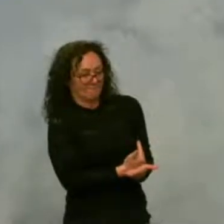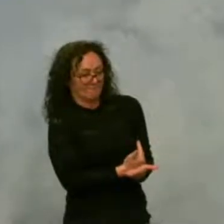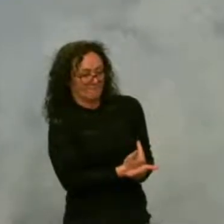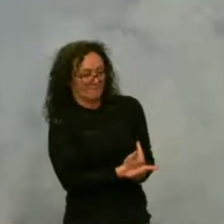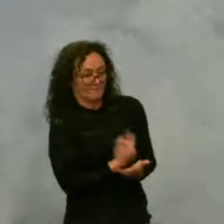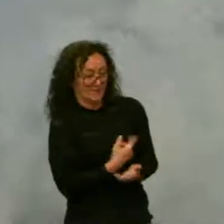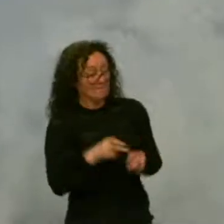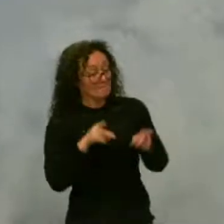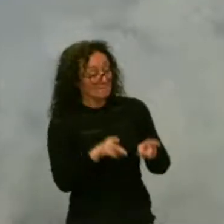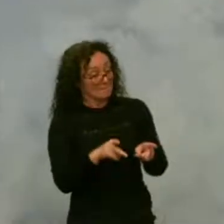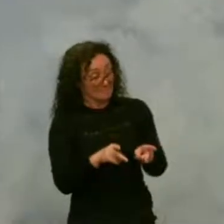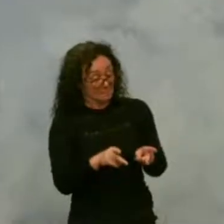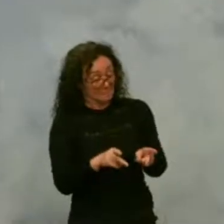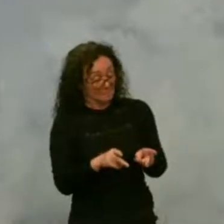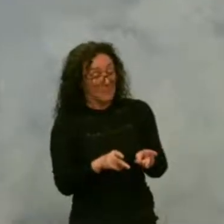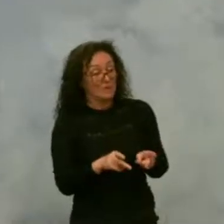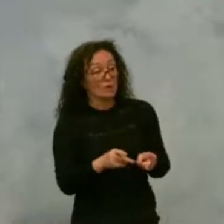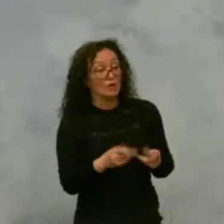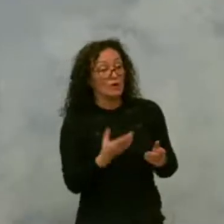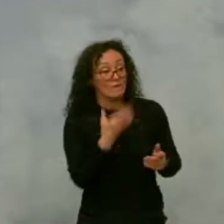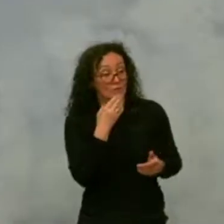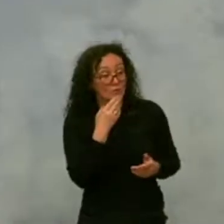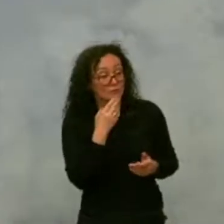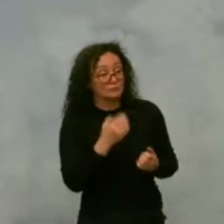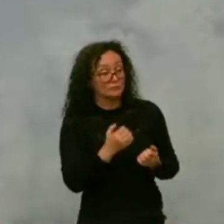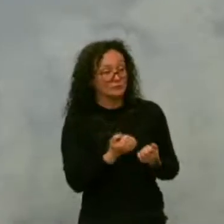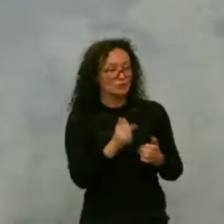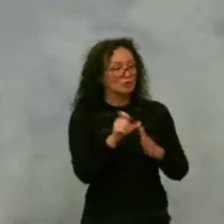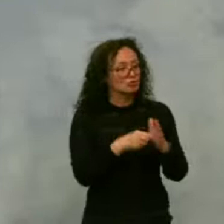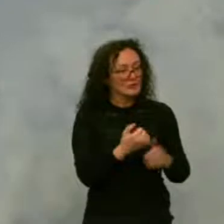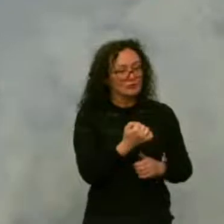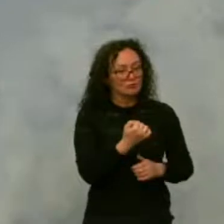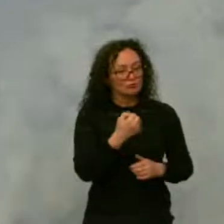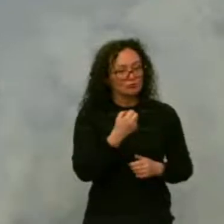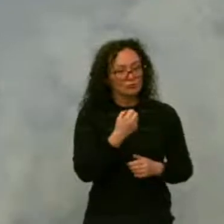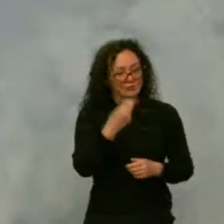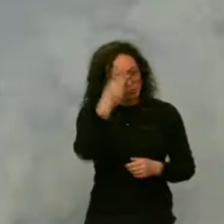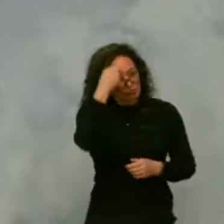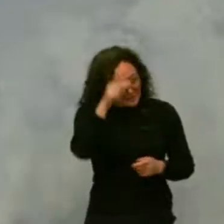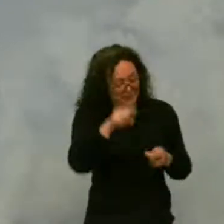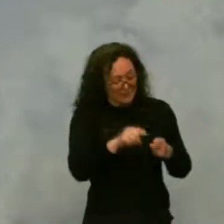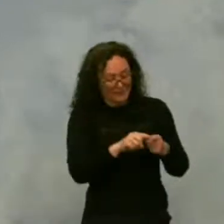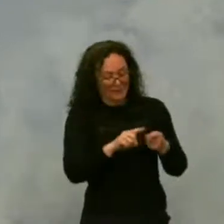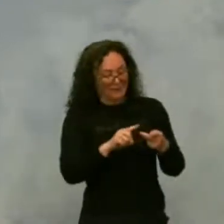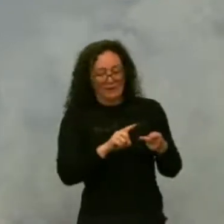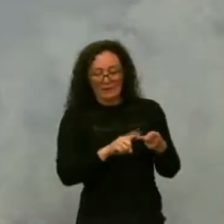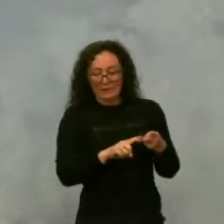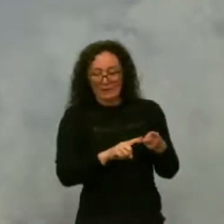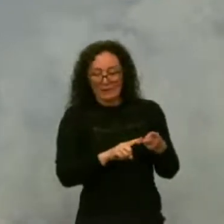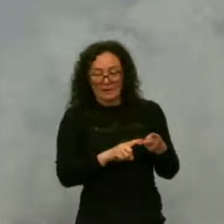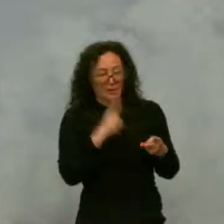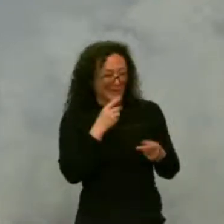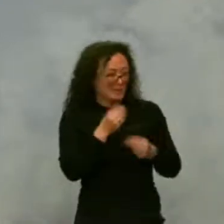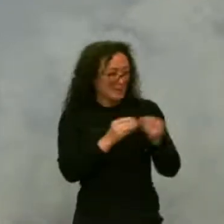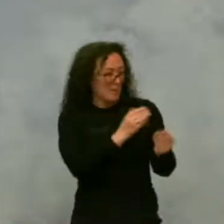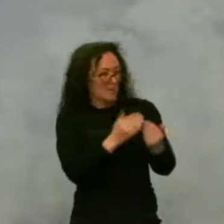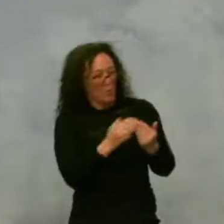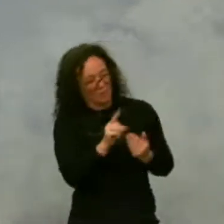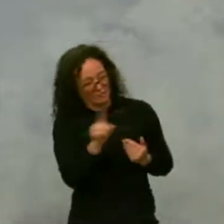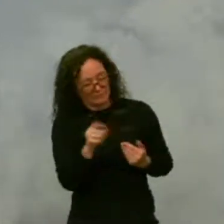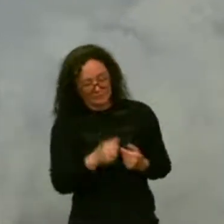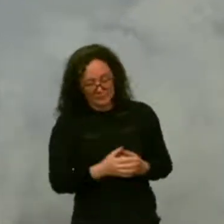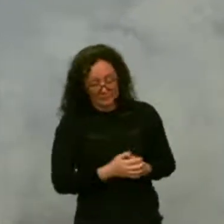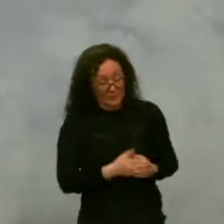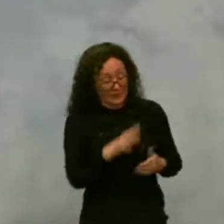methodology includes the use of credit ratings, and again, I'll cover that in the next part of this report.